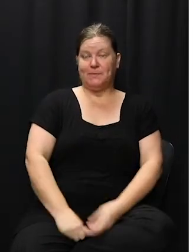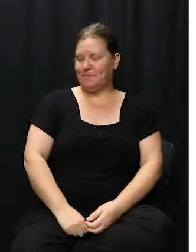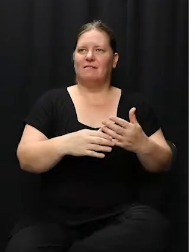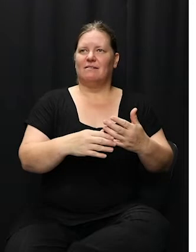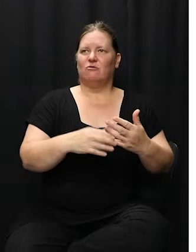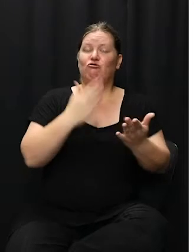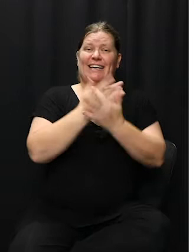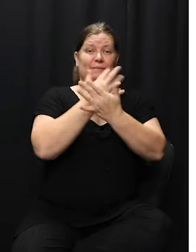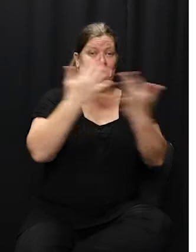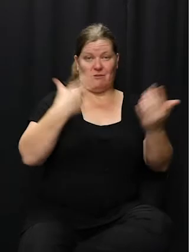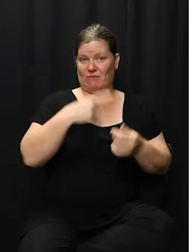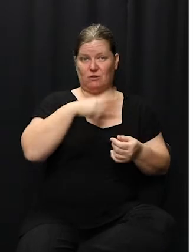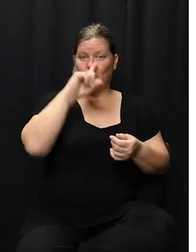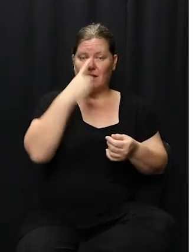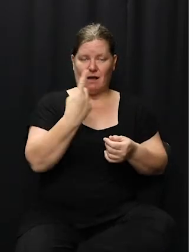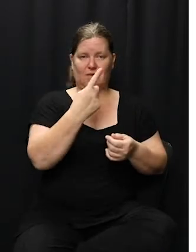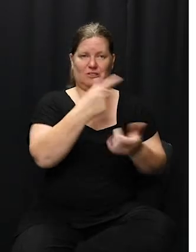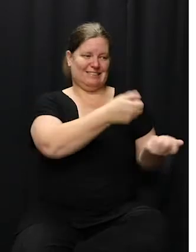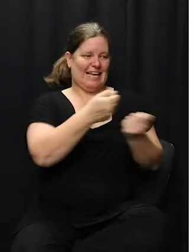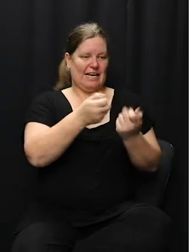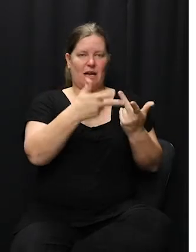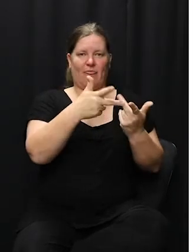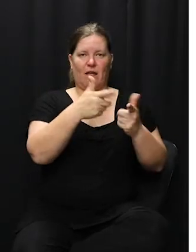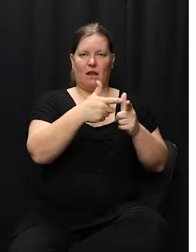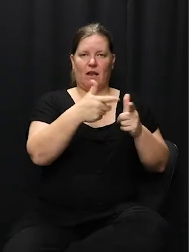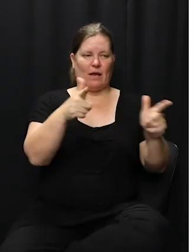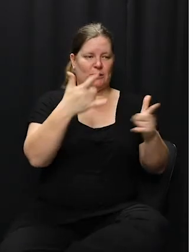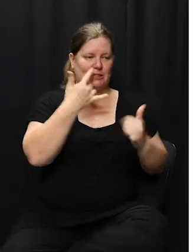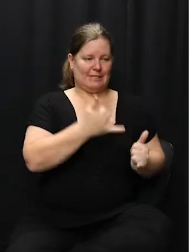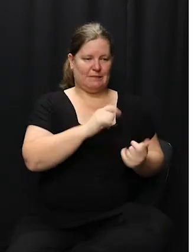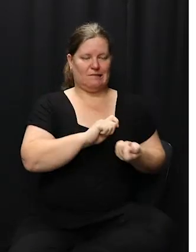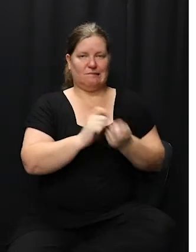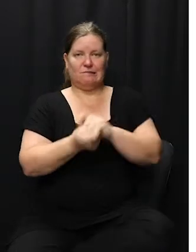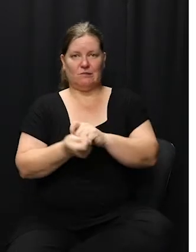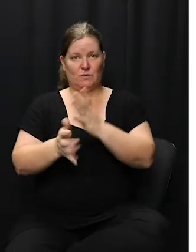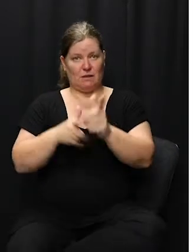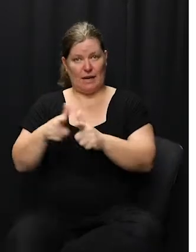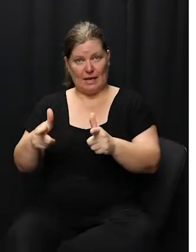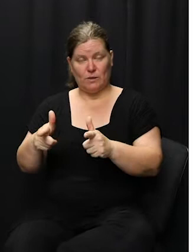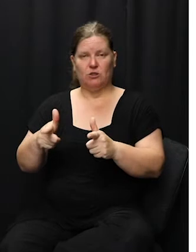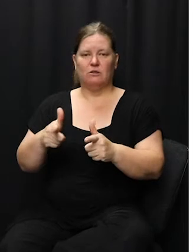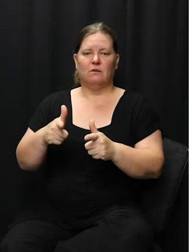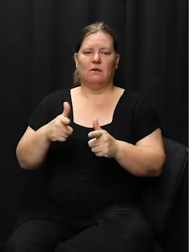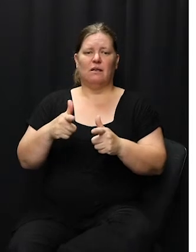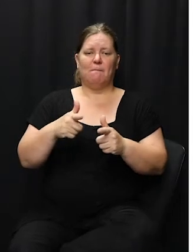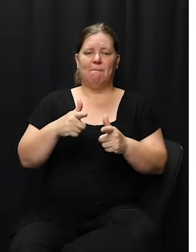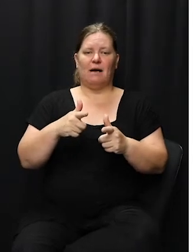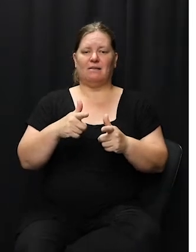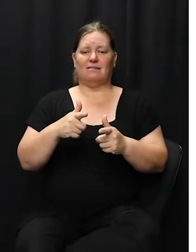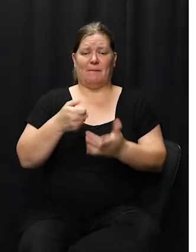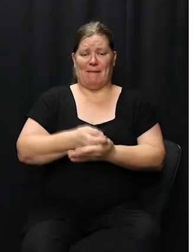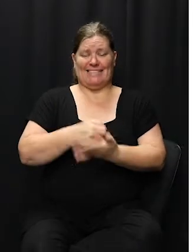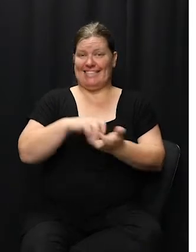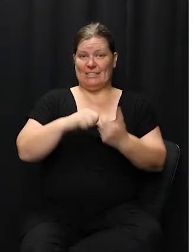You can't simply take an assessment tool, that's from a spoken language and just translate it into a